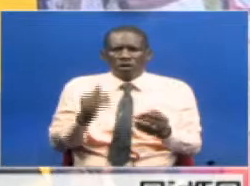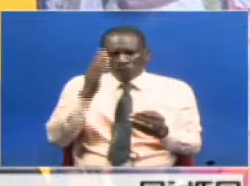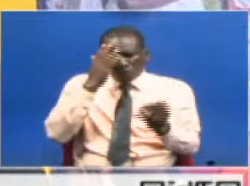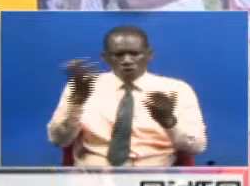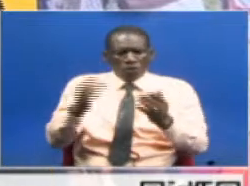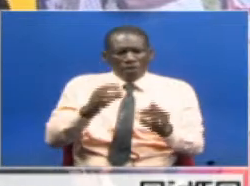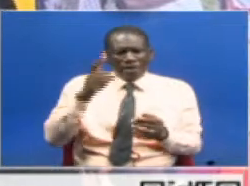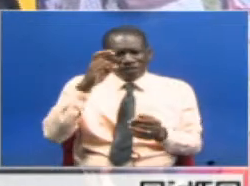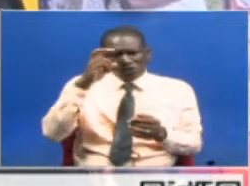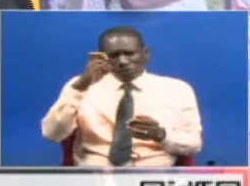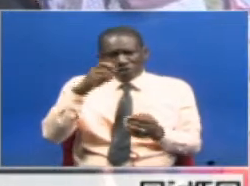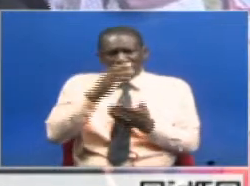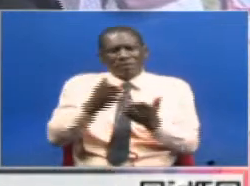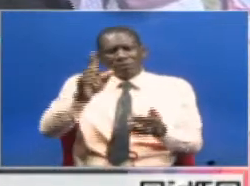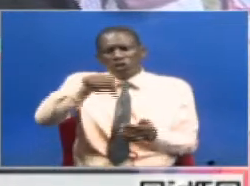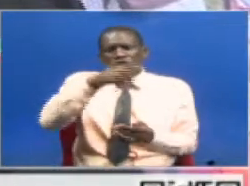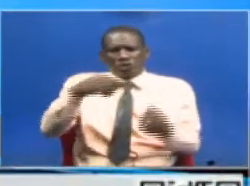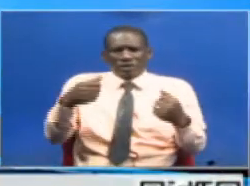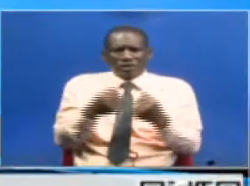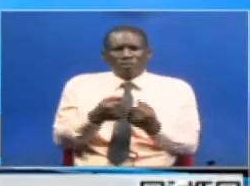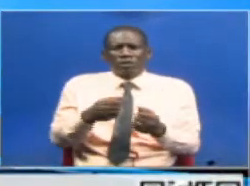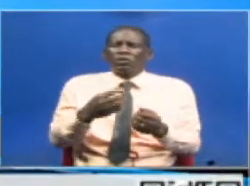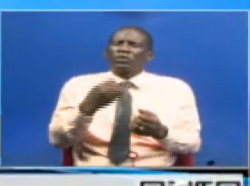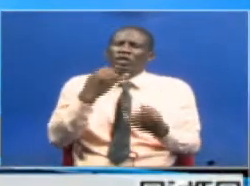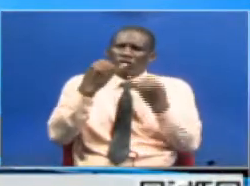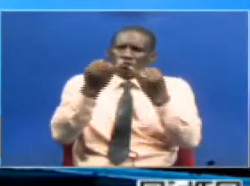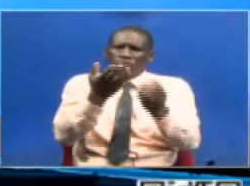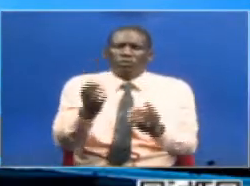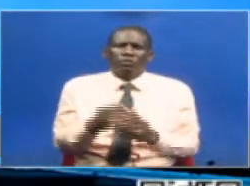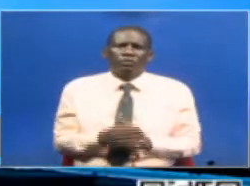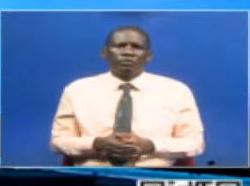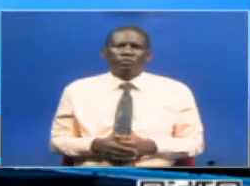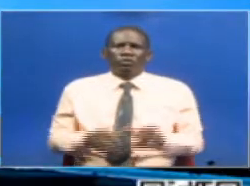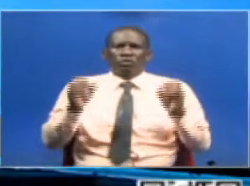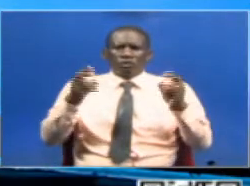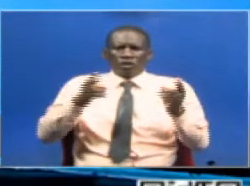suspected something wrong is happening. All right, away from that, to suspect.